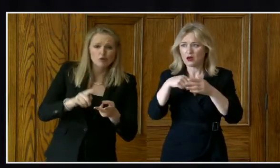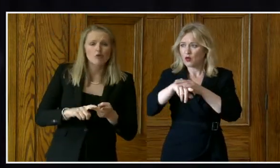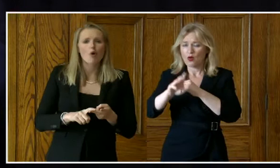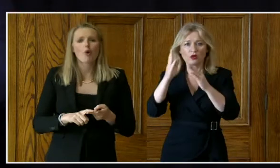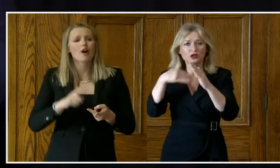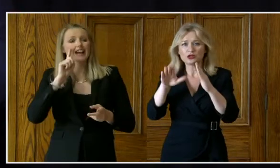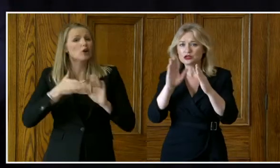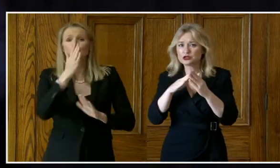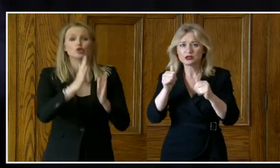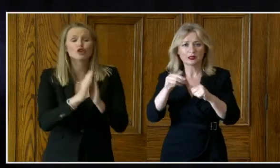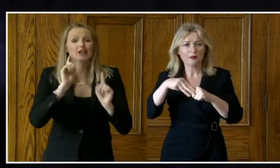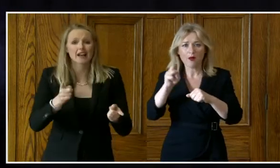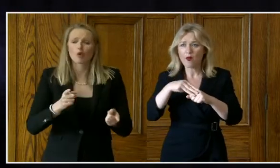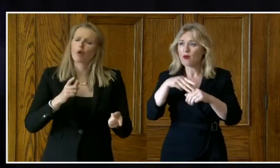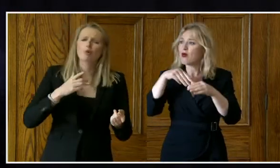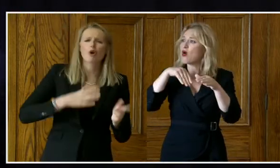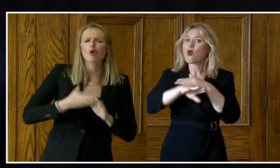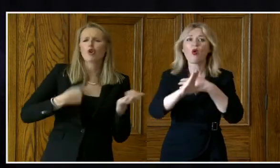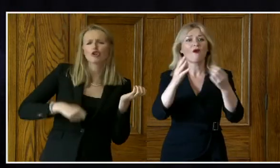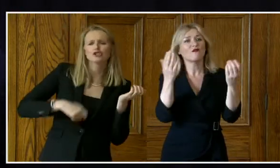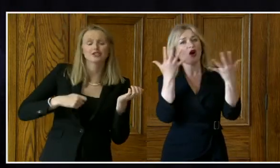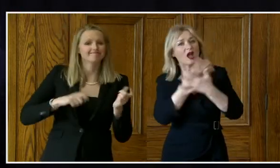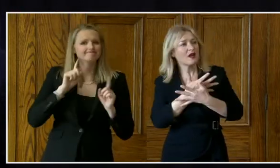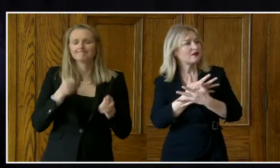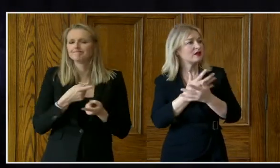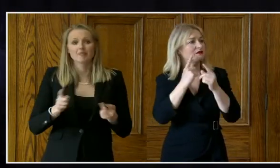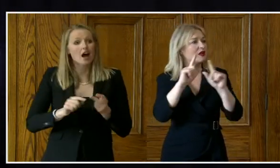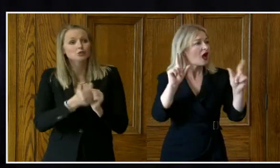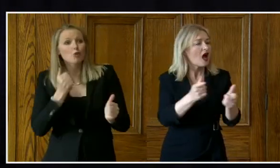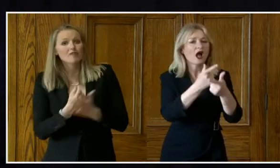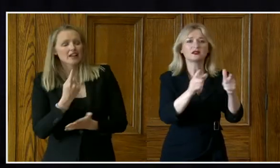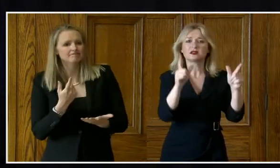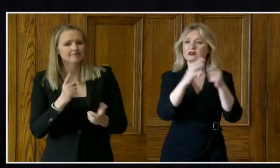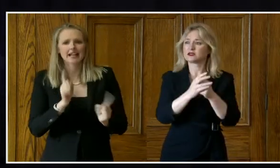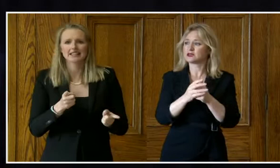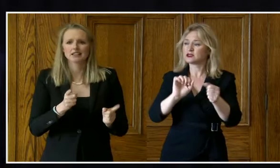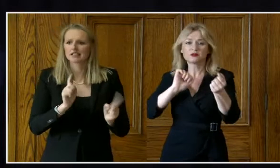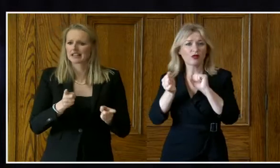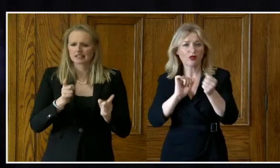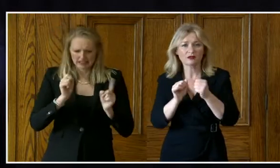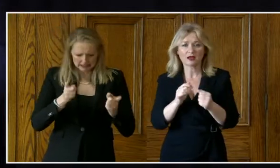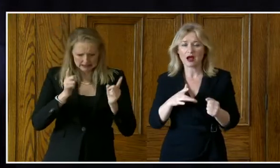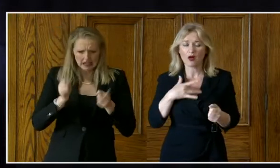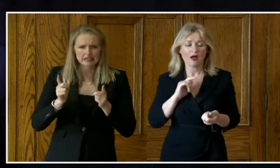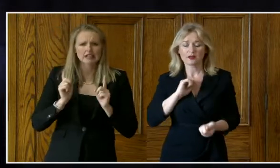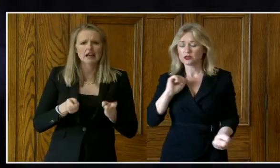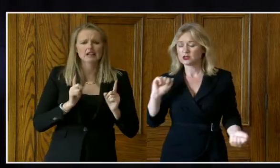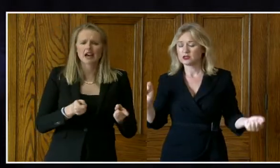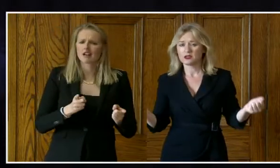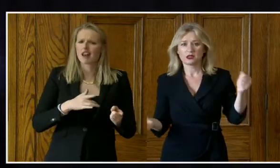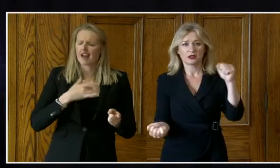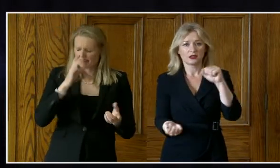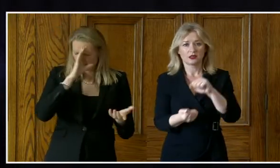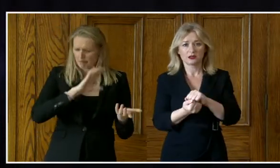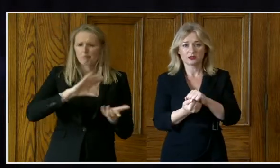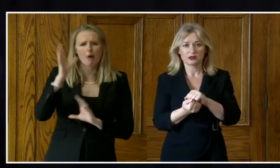evening, the concert that you've wanted to go to, the sporting events, our lives have been turned upside down. And yet it is those very things